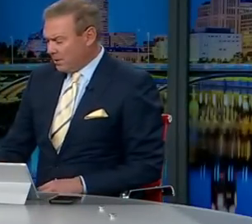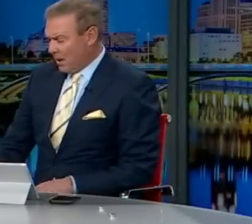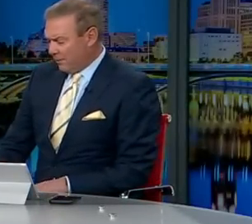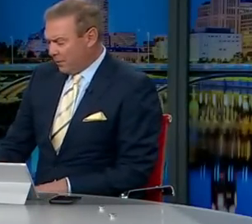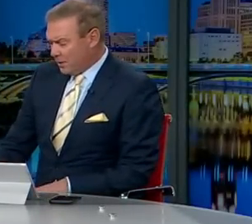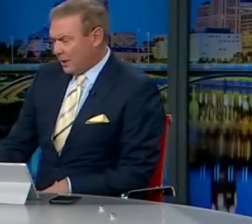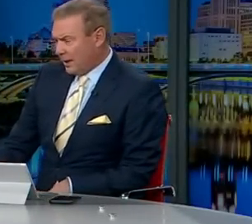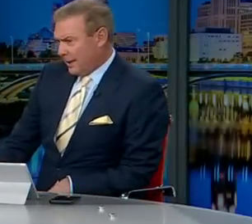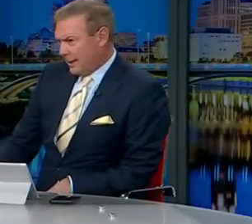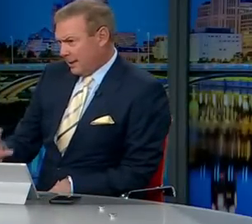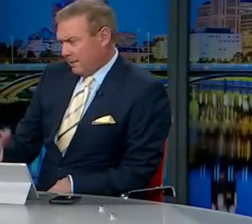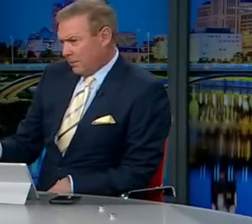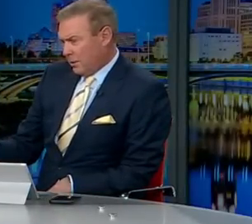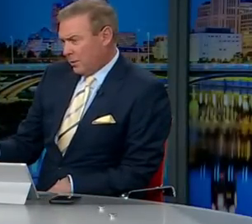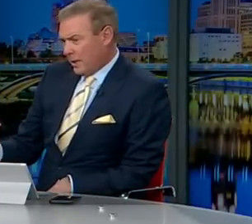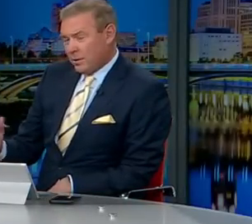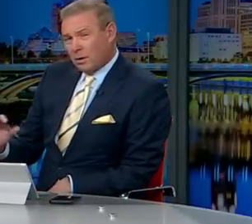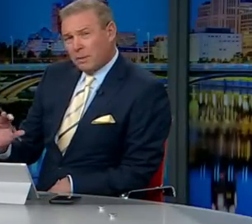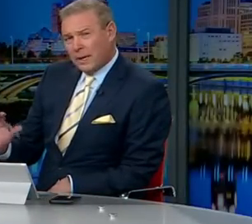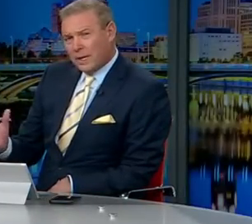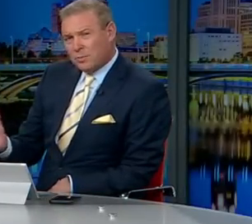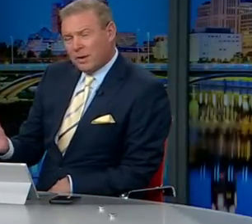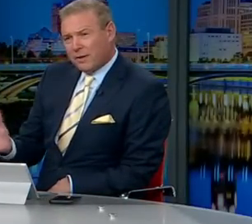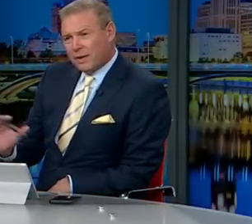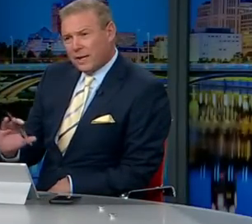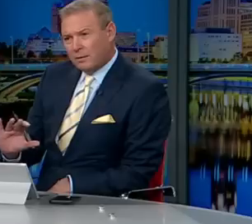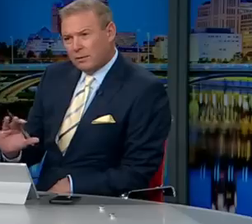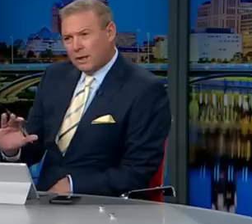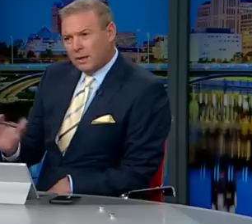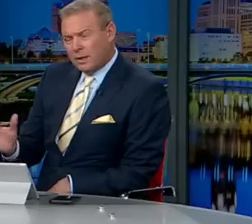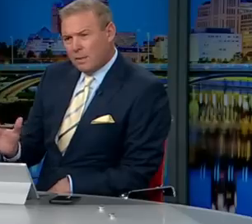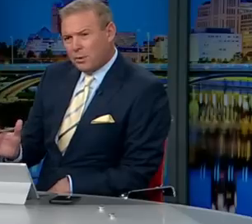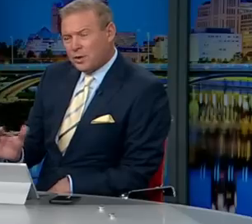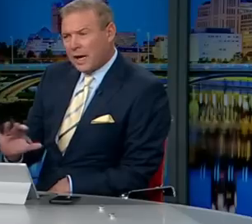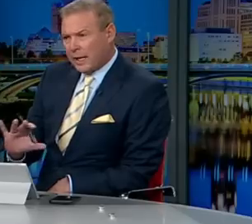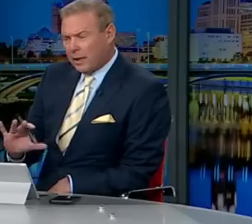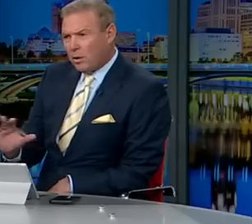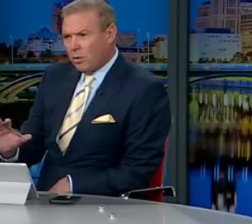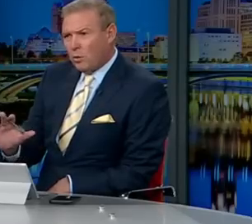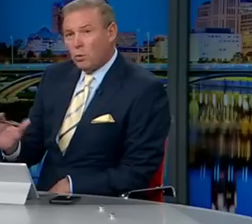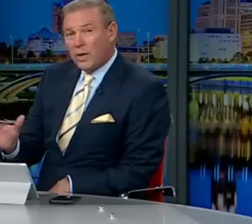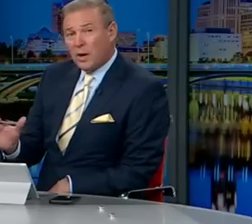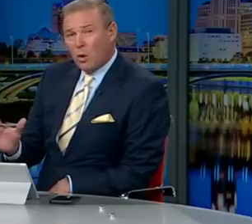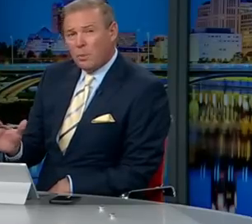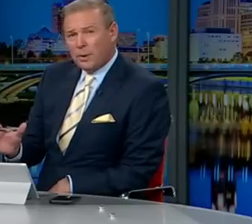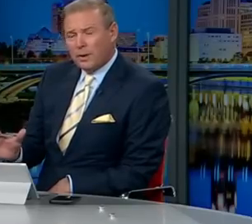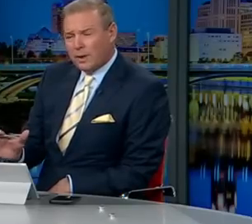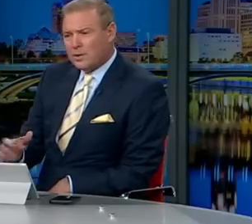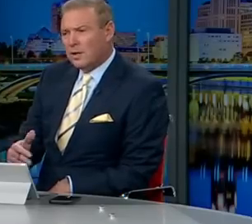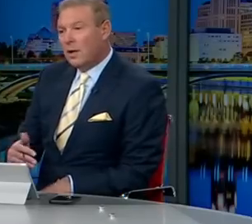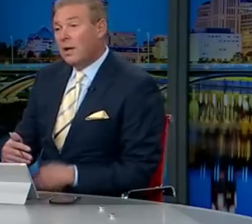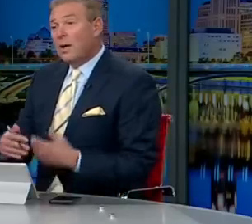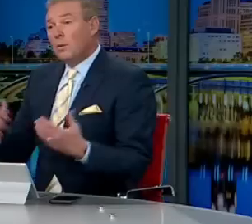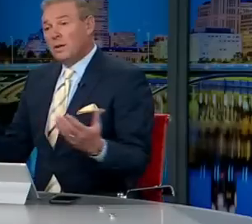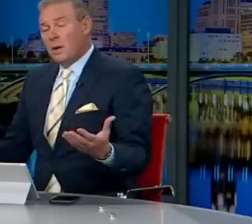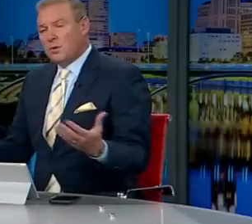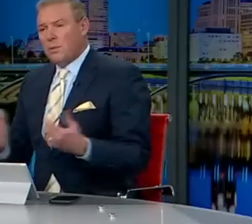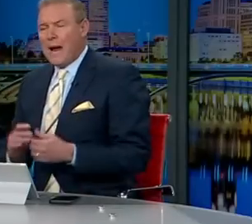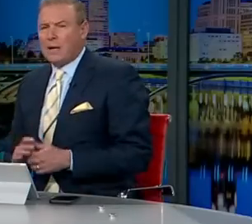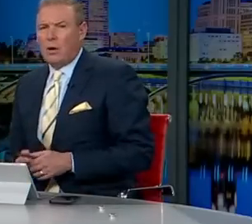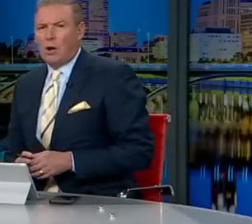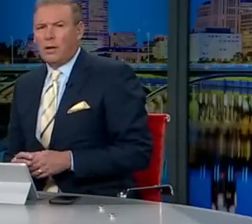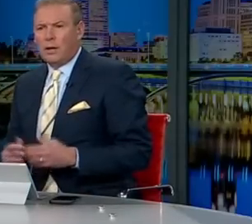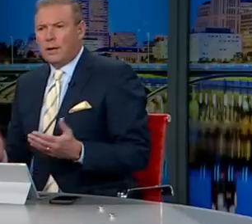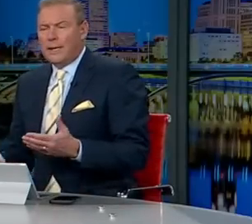Thursday press conference, and you and I talked about he has pivoted now, a numbers guy, and although we opened this with the